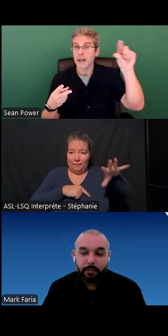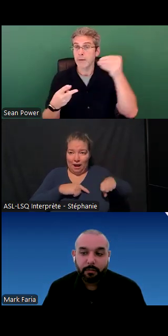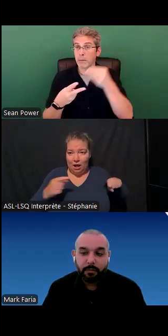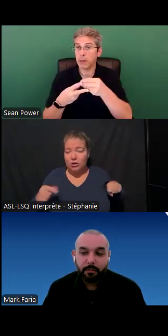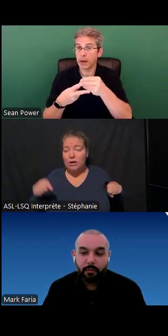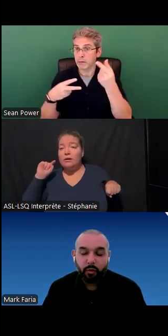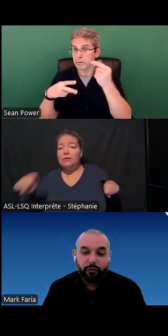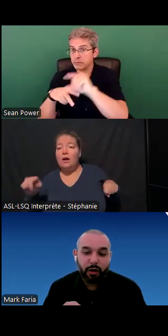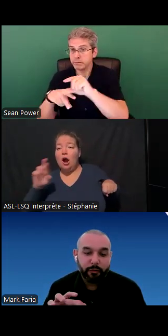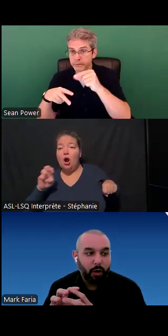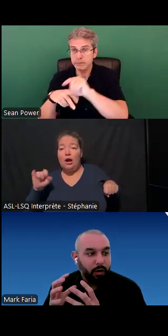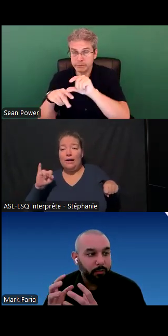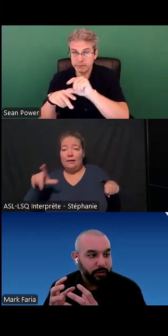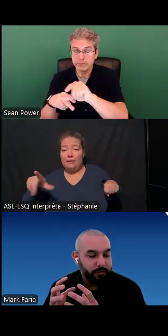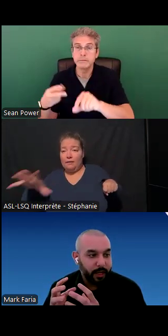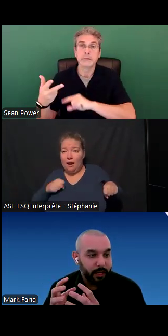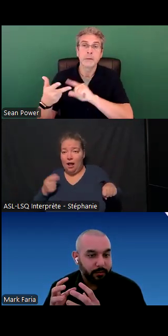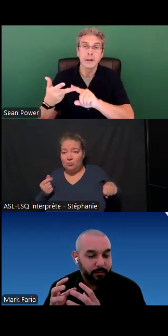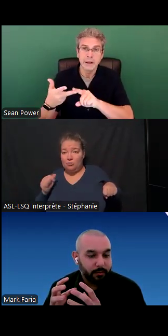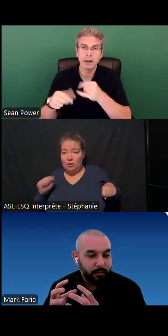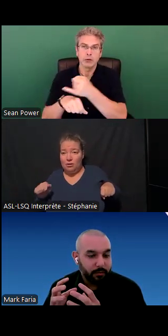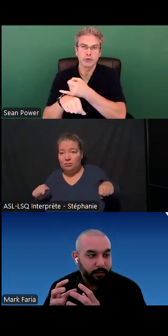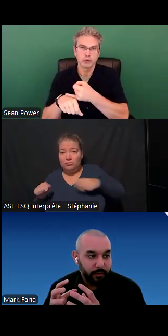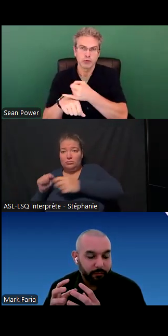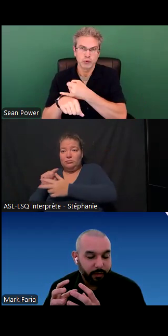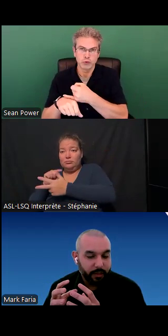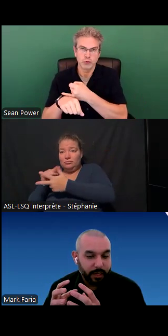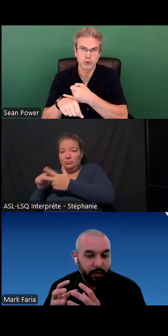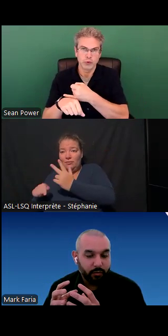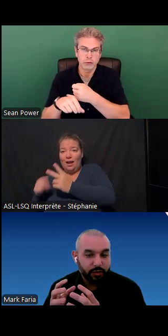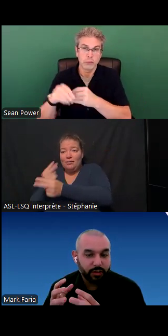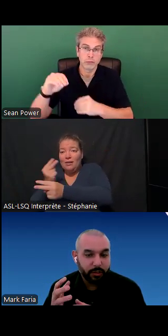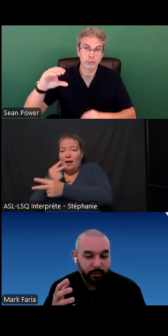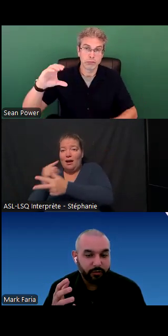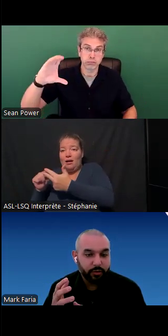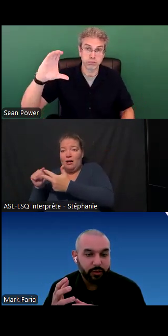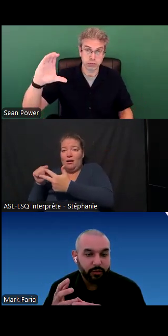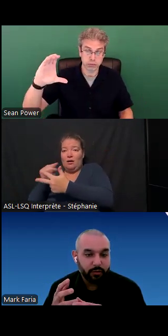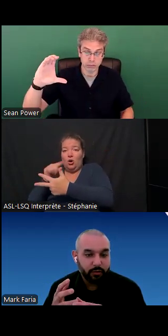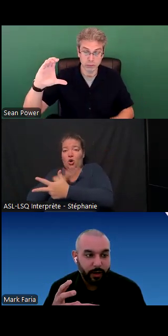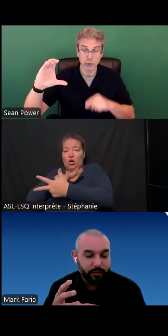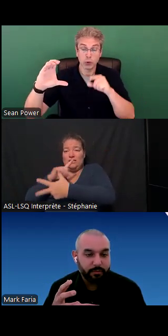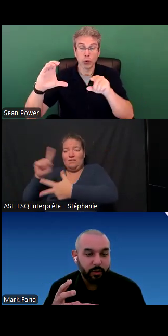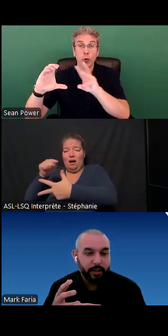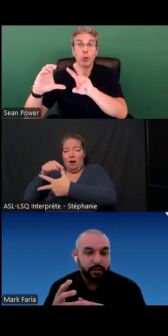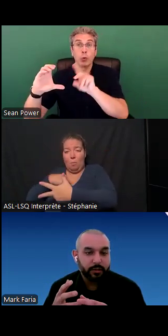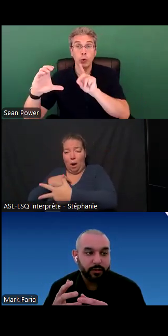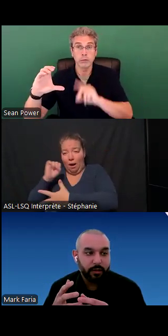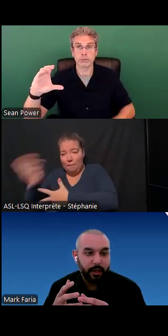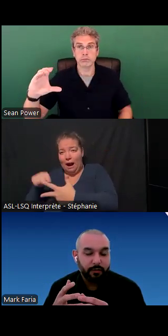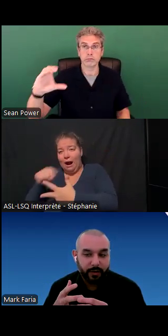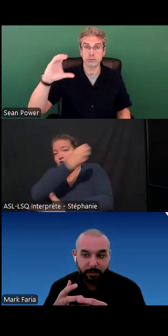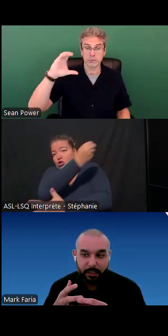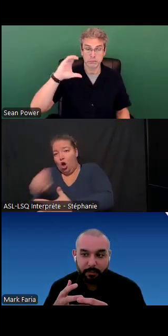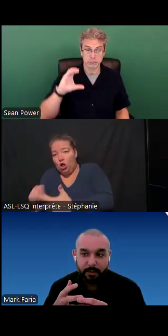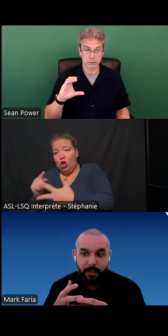to withdraw from all parts of that of the account, which is going to be your contributions, grants and bonds,